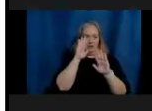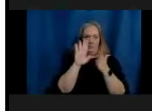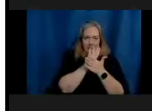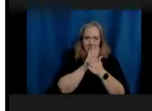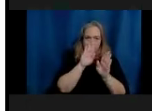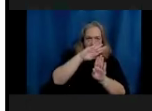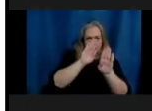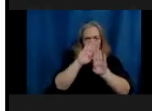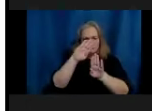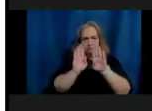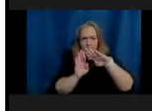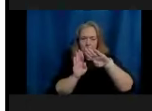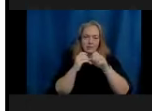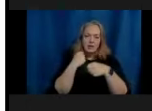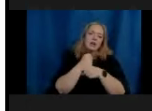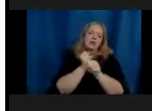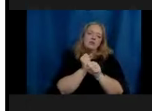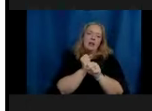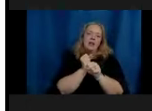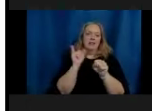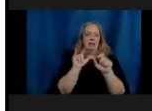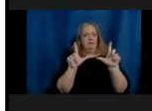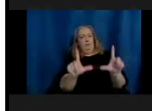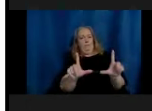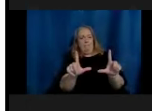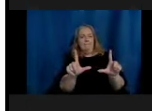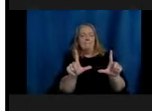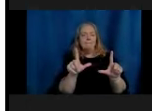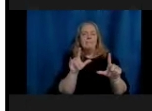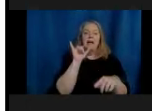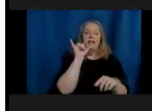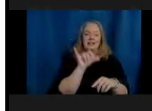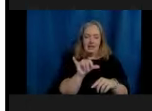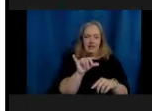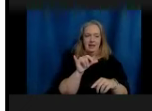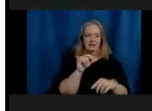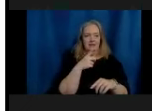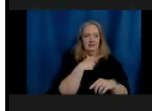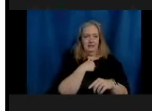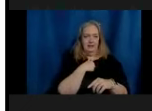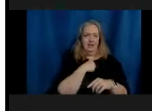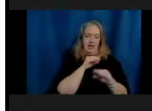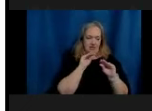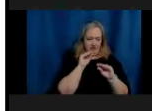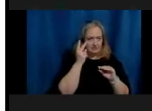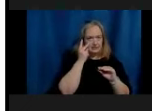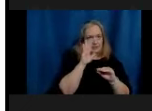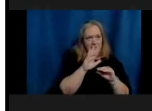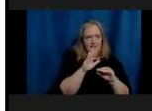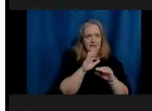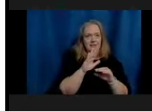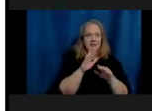then create like these stages and draw. From there, I kind of got more interested in the physical constructions as well as